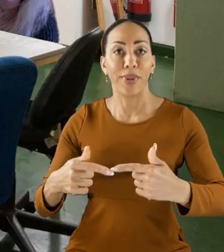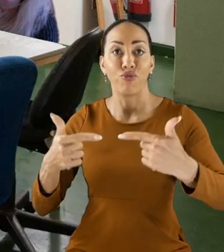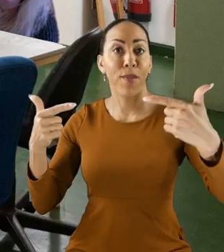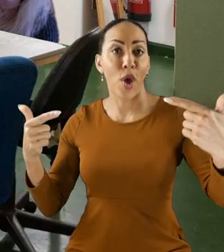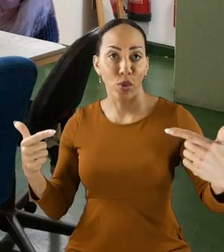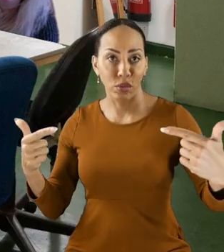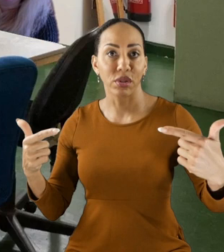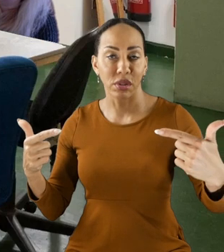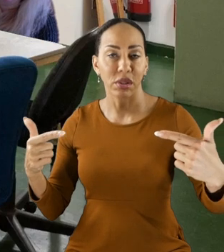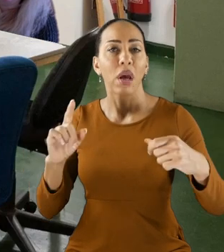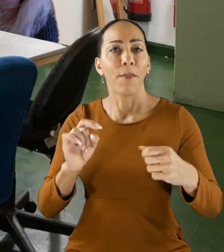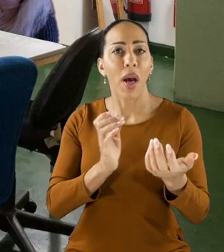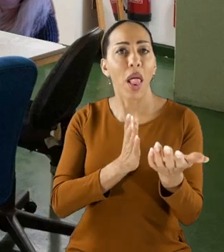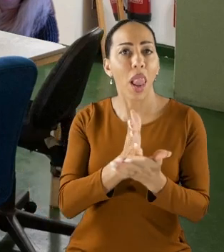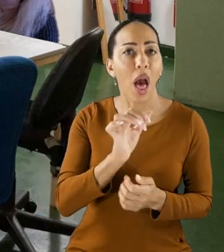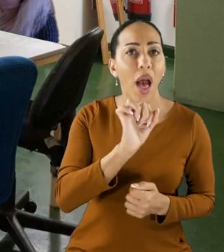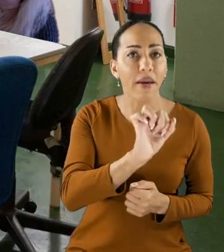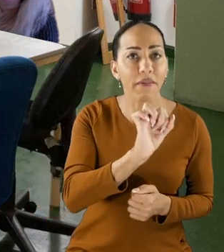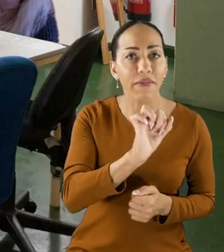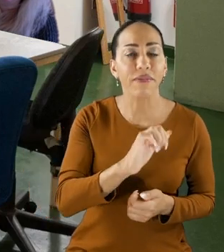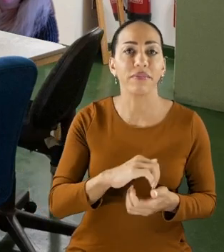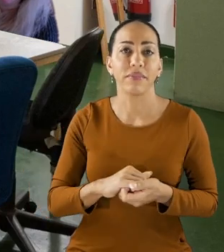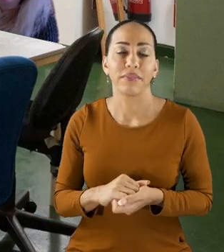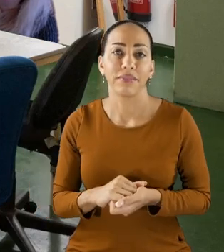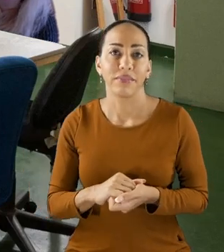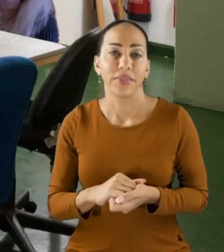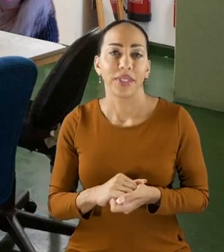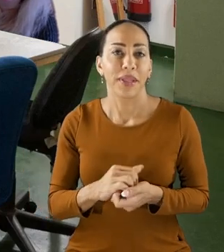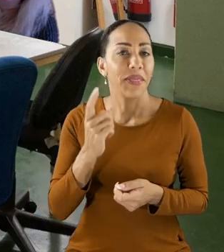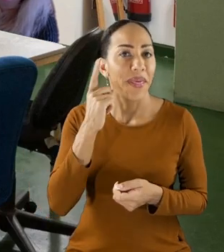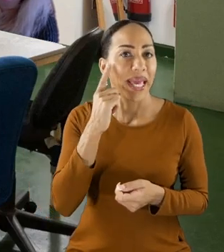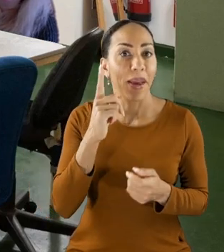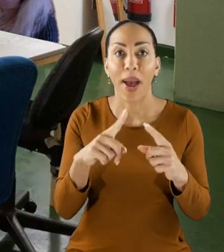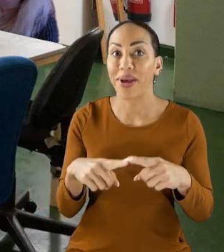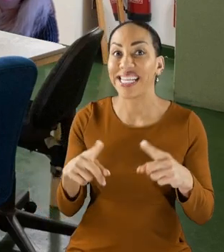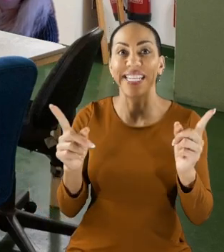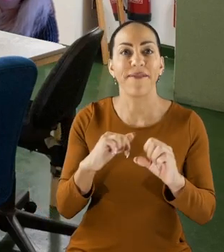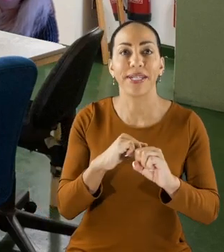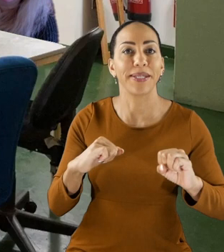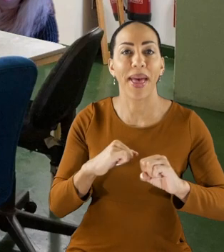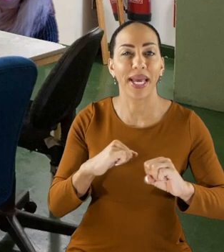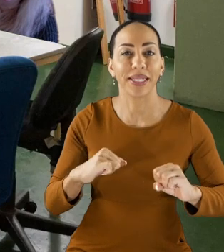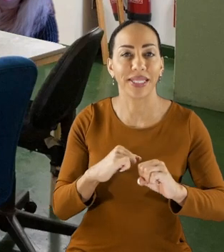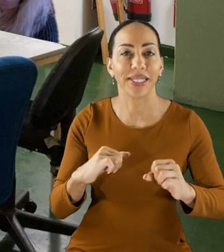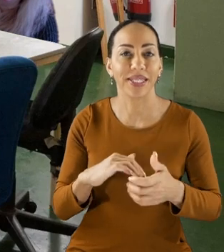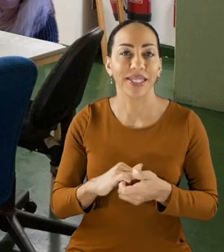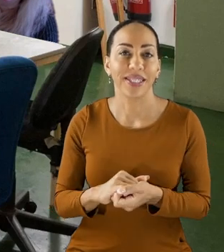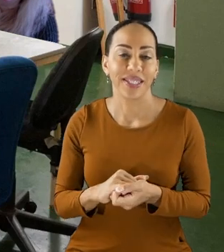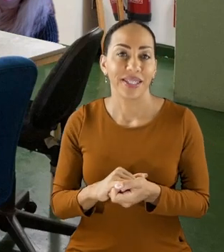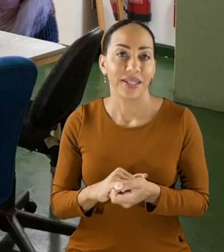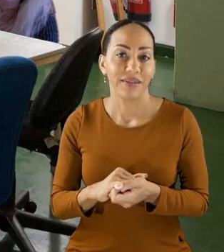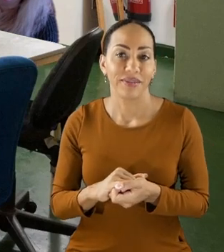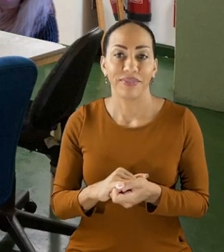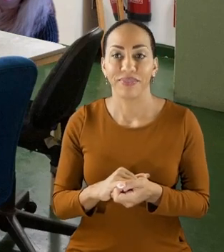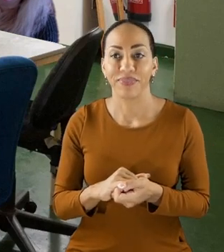me, but still be performing live, and what space we could then put them in, that a lot of the time they function in the play